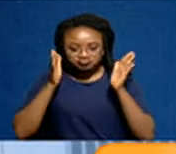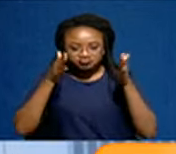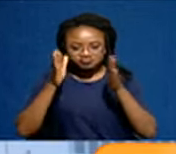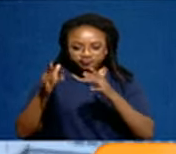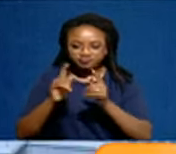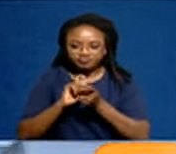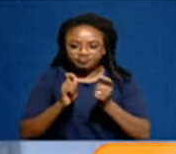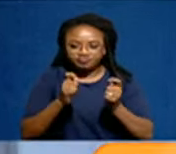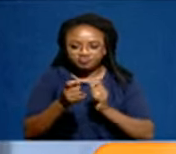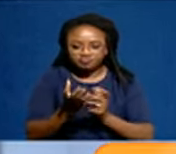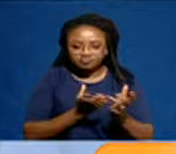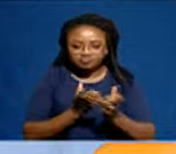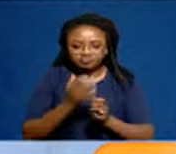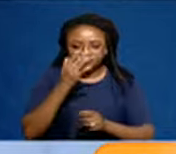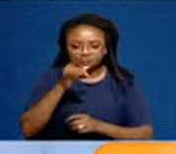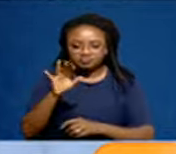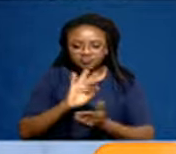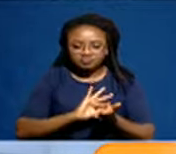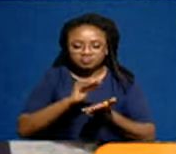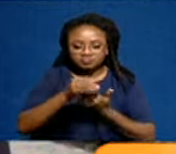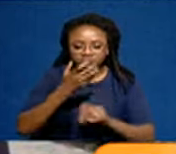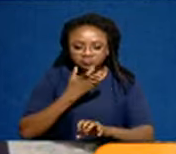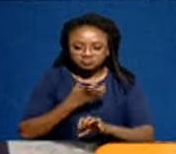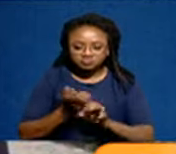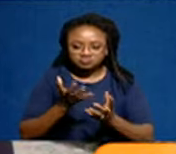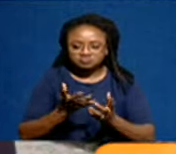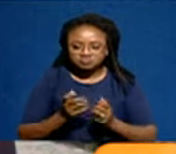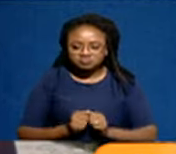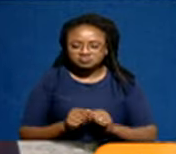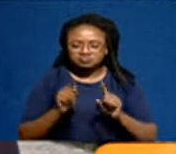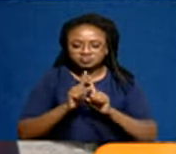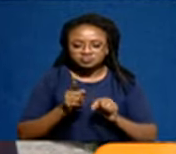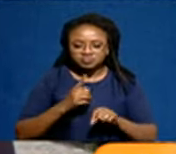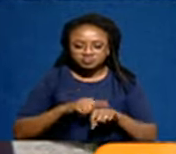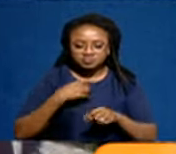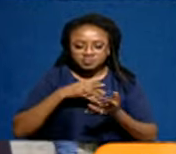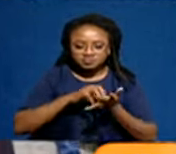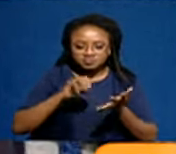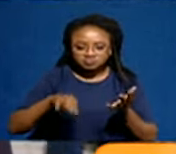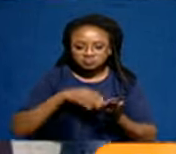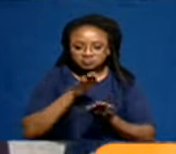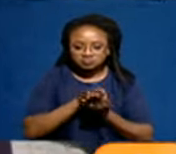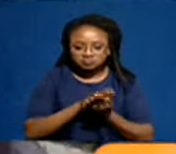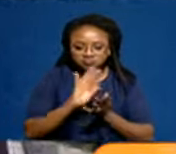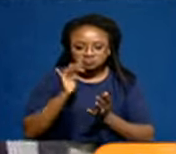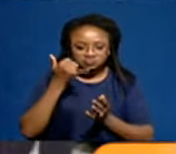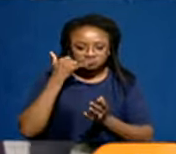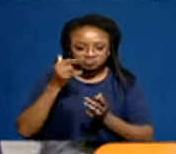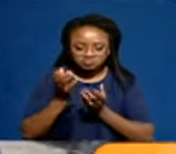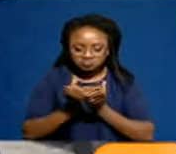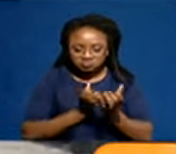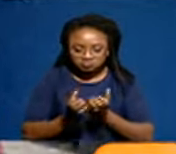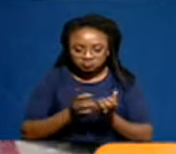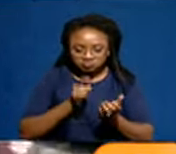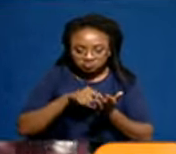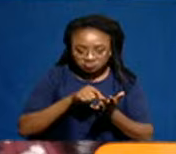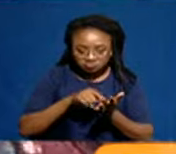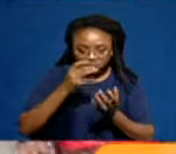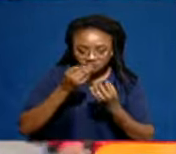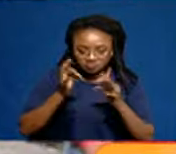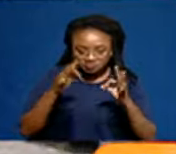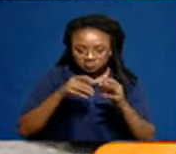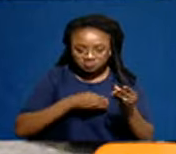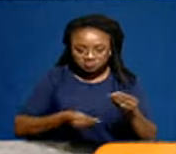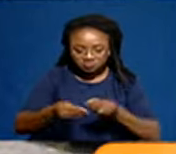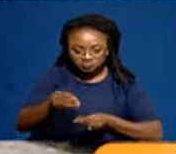which have a high and regular capital needs. By removing the bank-to-mobile transaction cost, I&M Bank is hopeful that this will